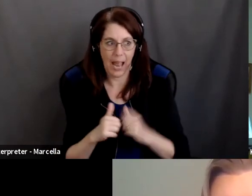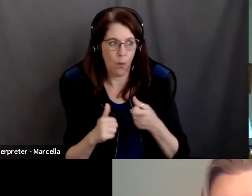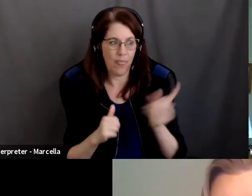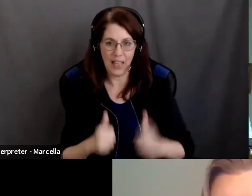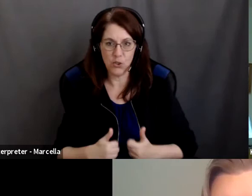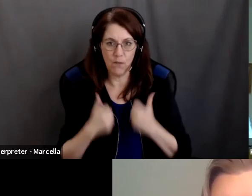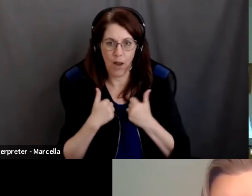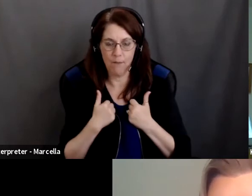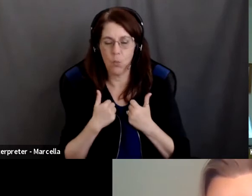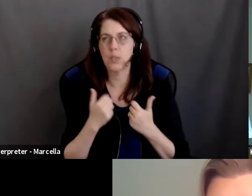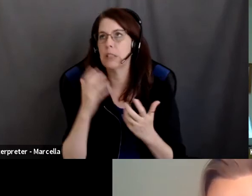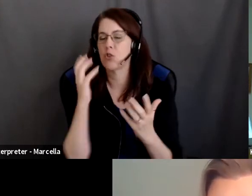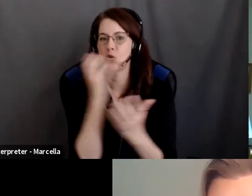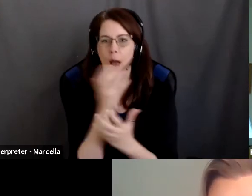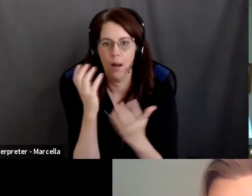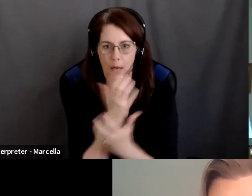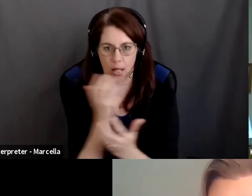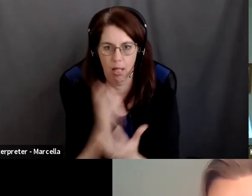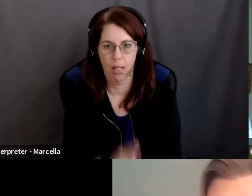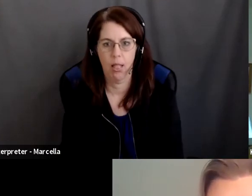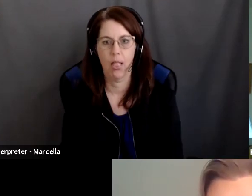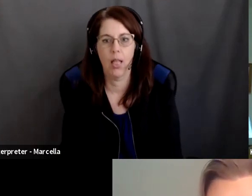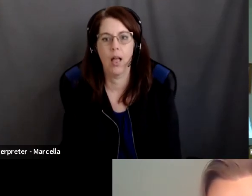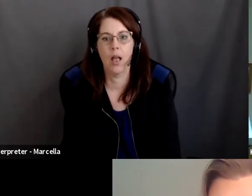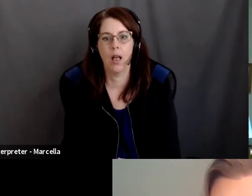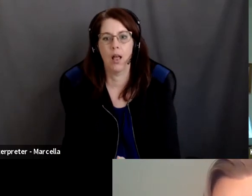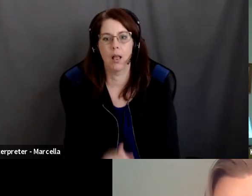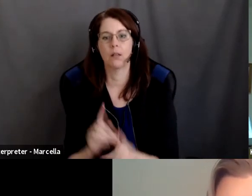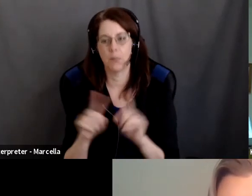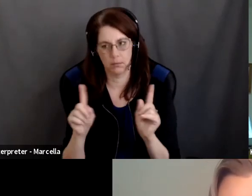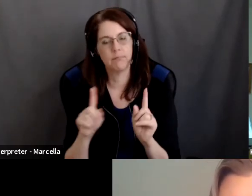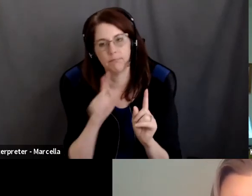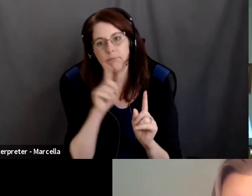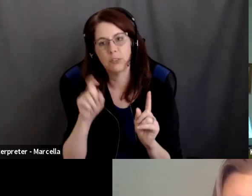just incredible. But you learn